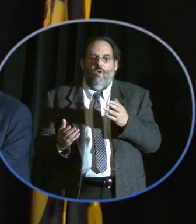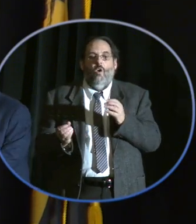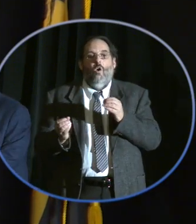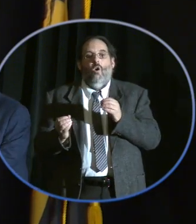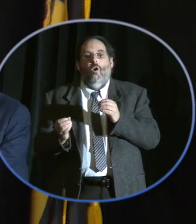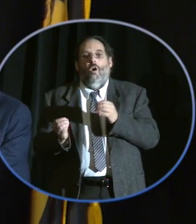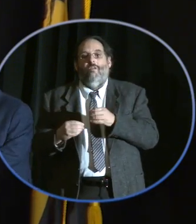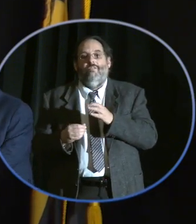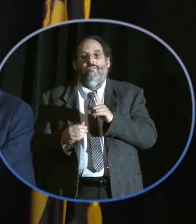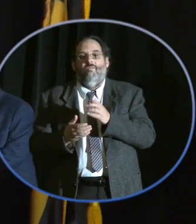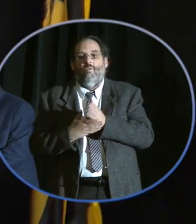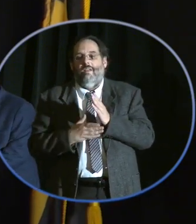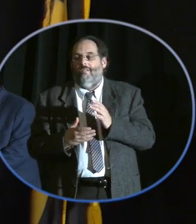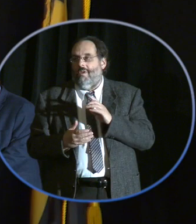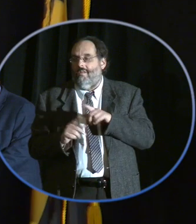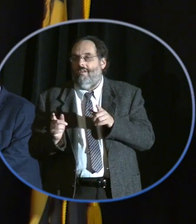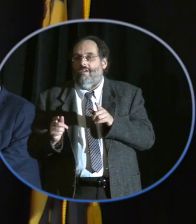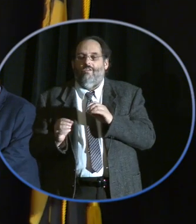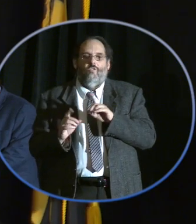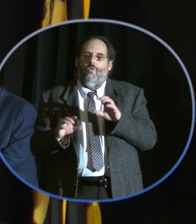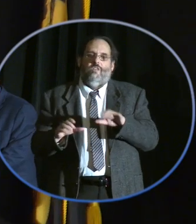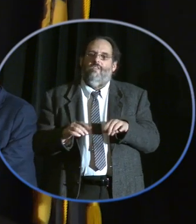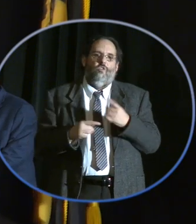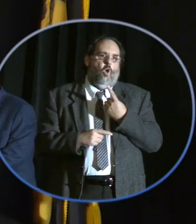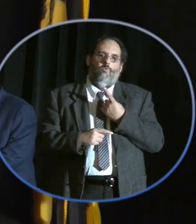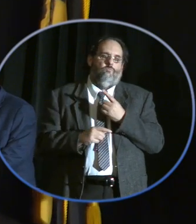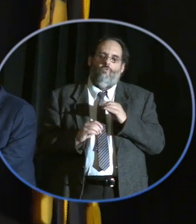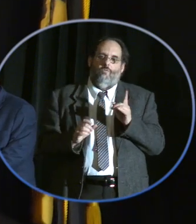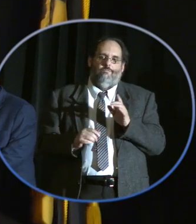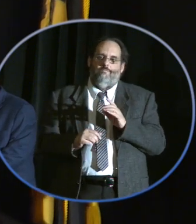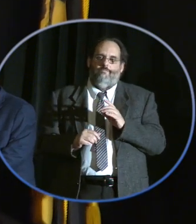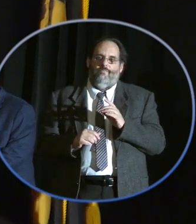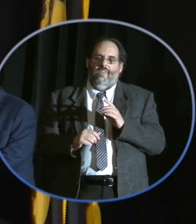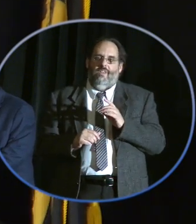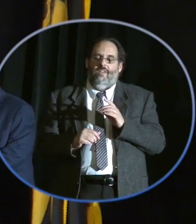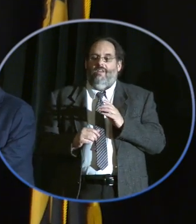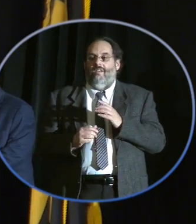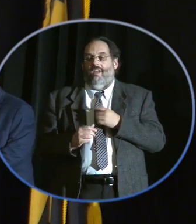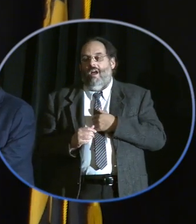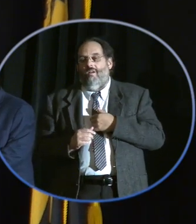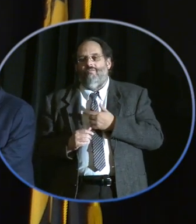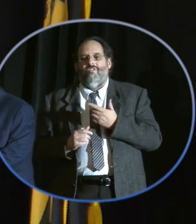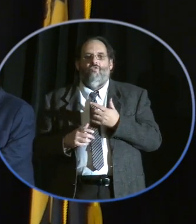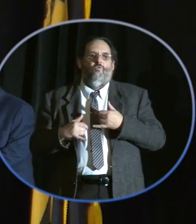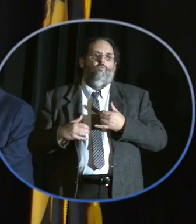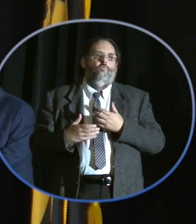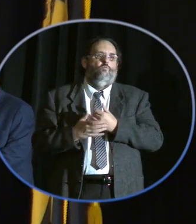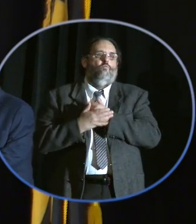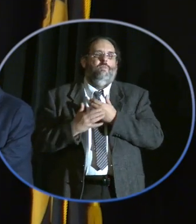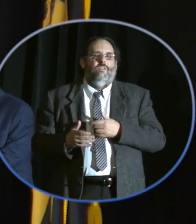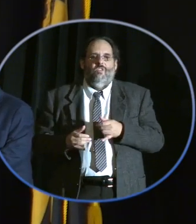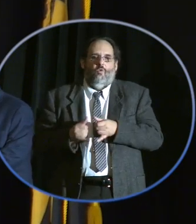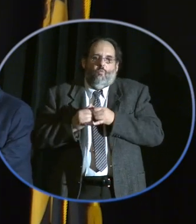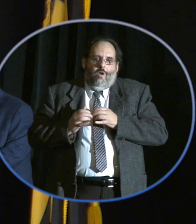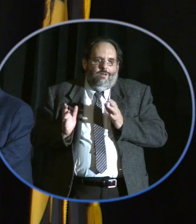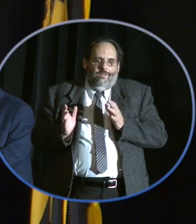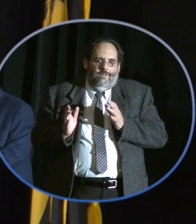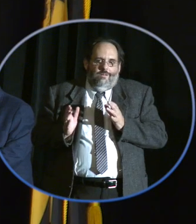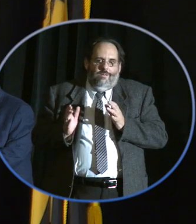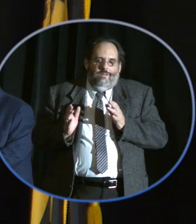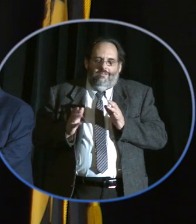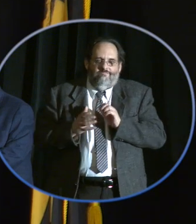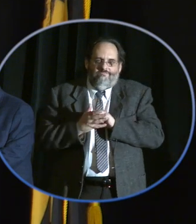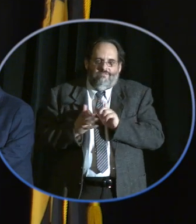Rights, but nobody does anything alone. Nobody. So I'm just the recipient for the award